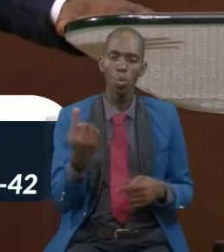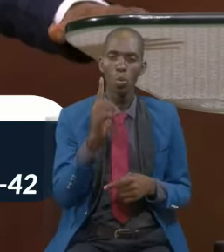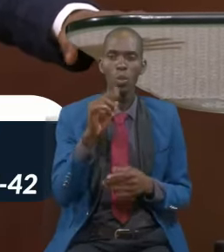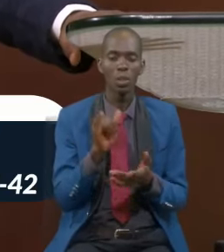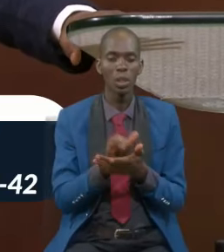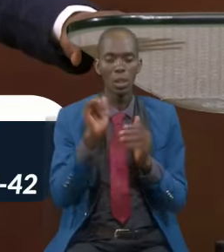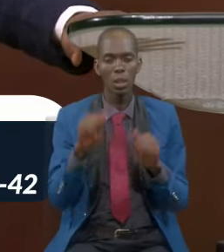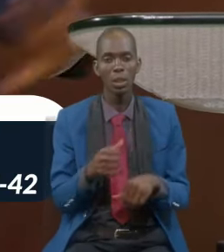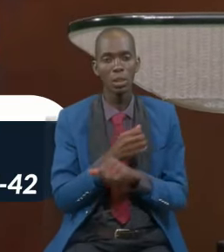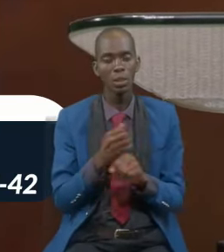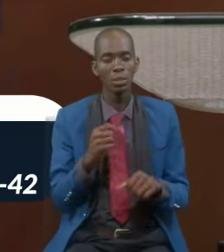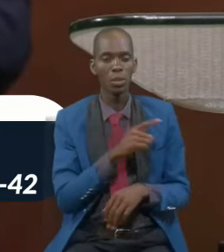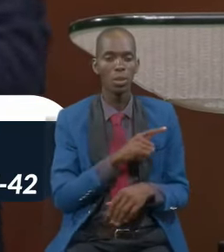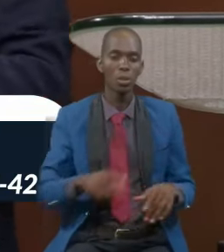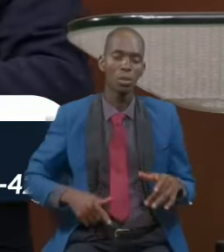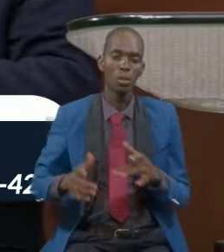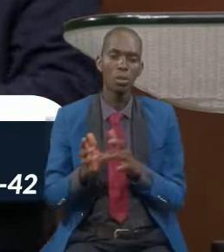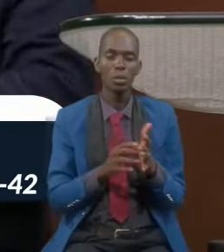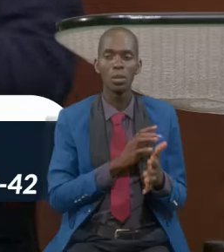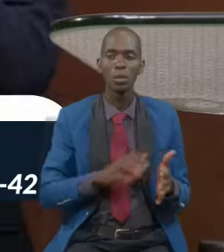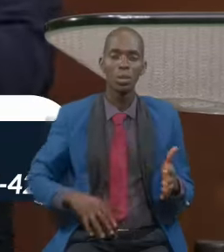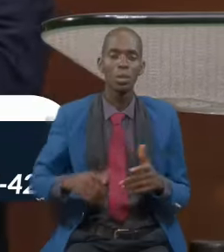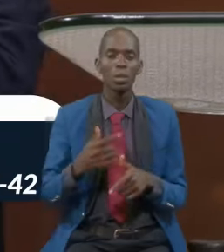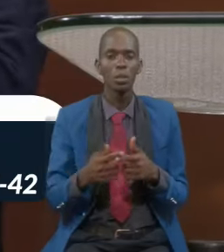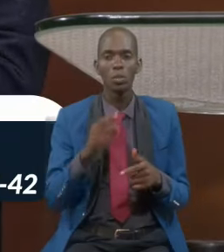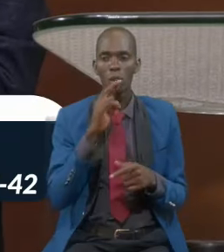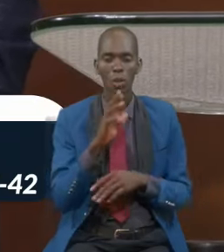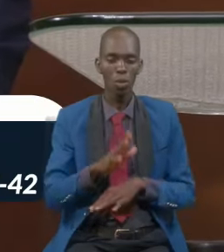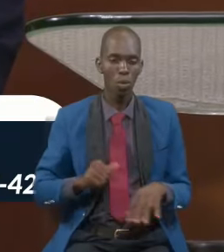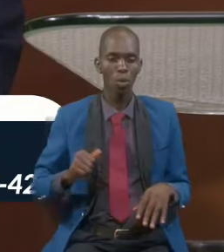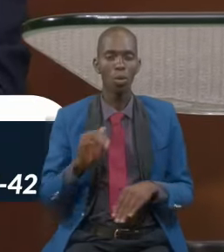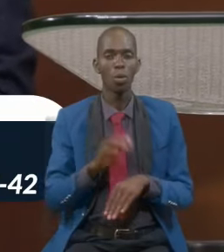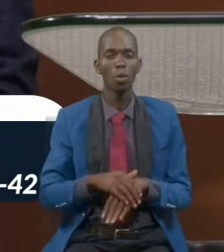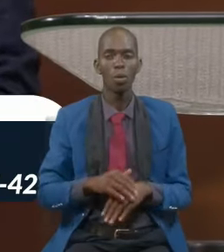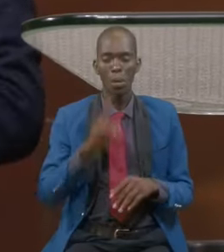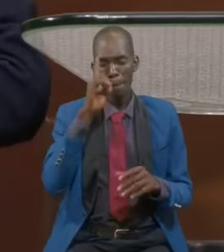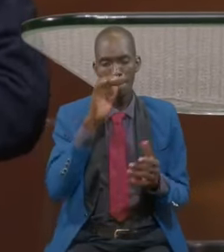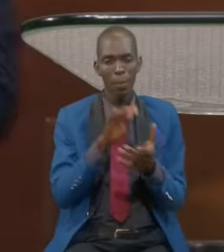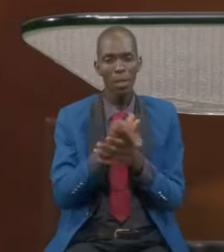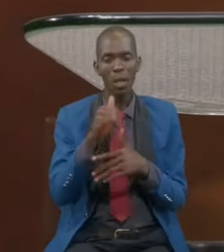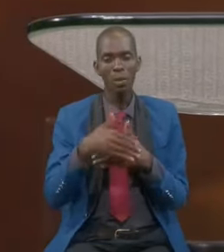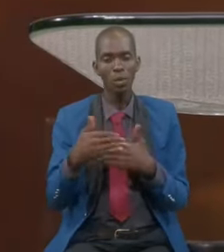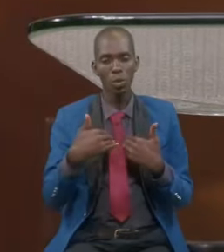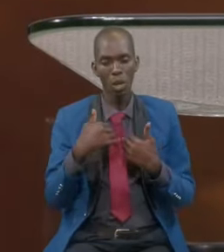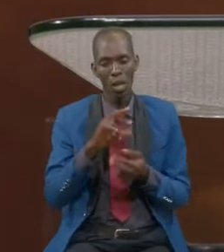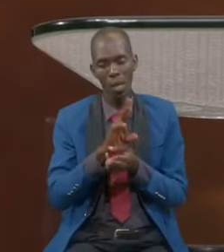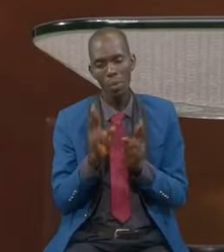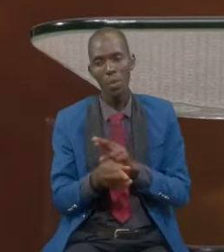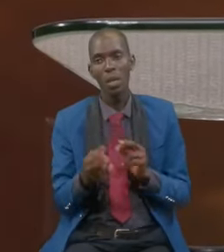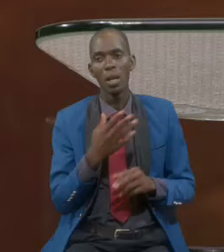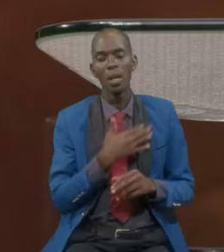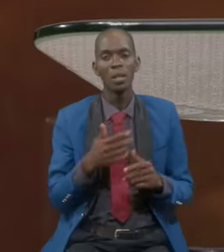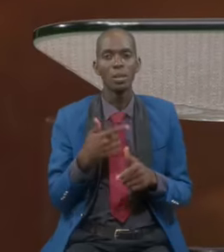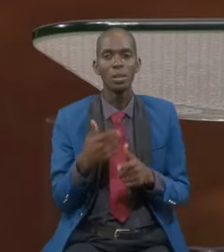the Lord Jesus Christ. And then you are called upon, believe after you have repented. And so he sent